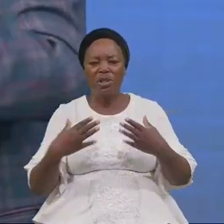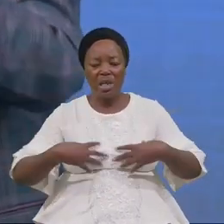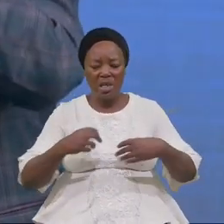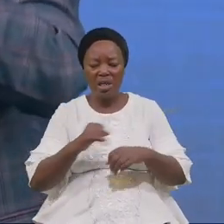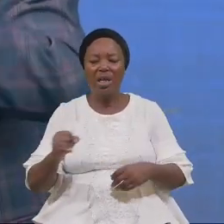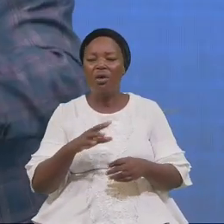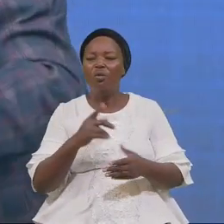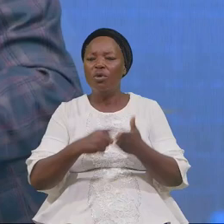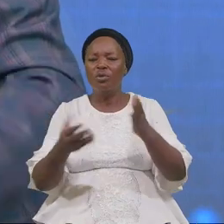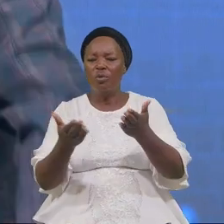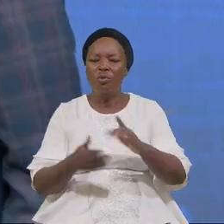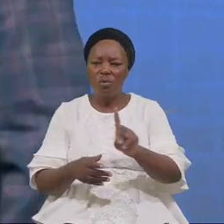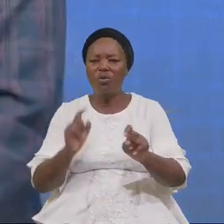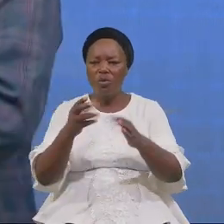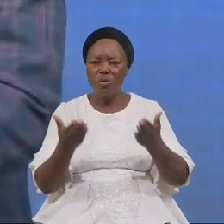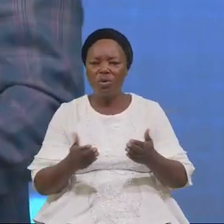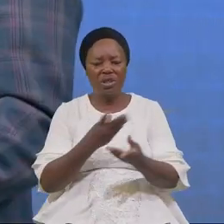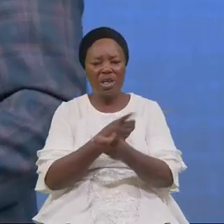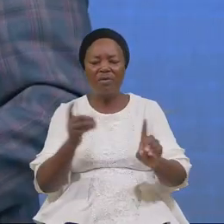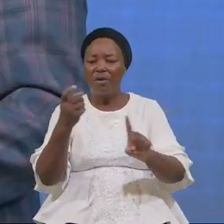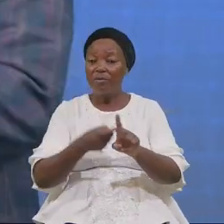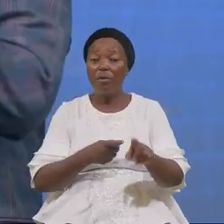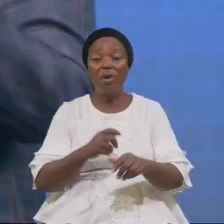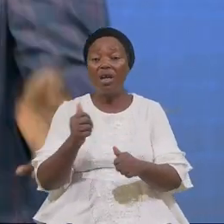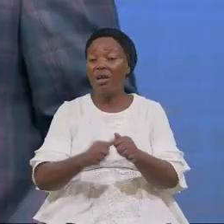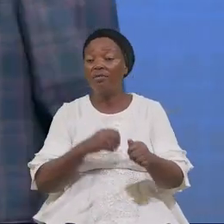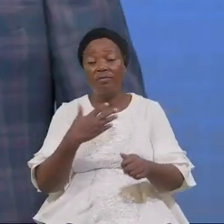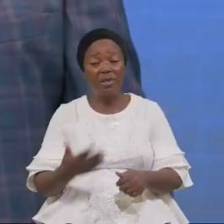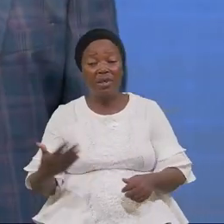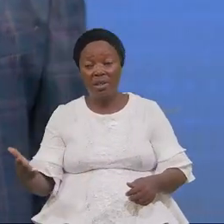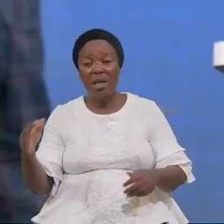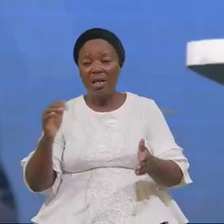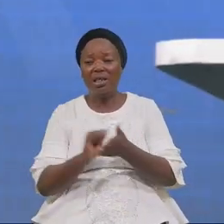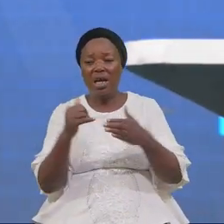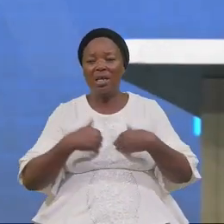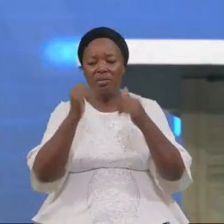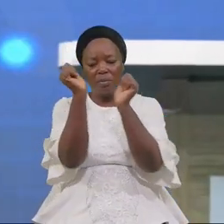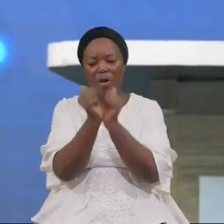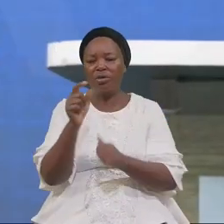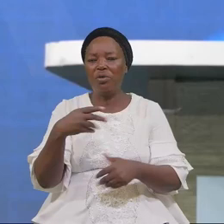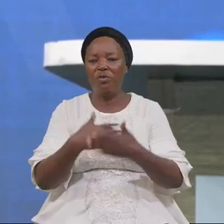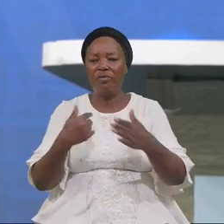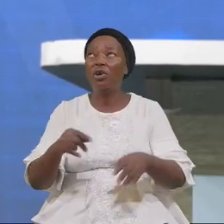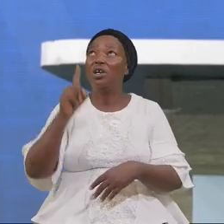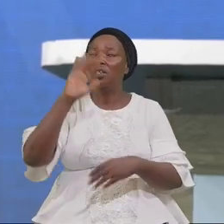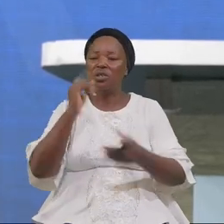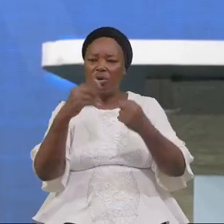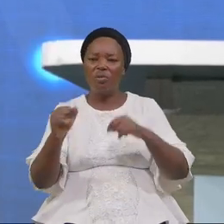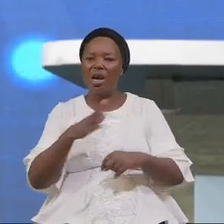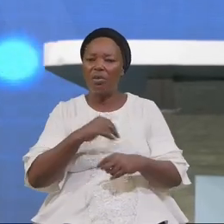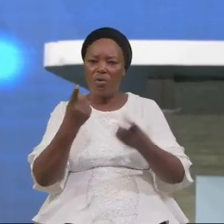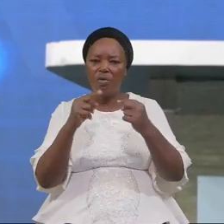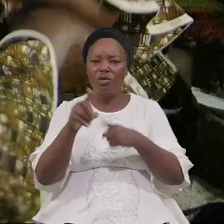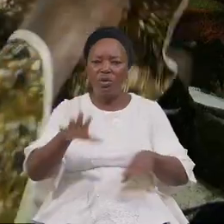want deliverance from everything that has bound you. It's coming, and it will come to your life today